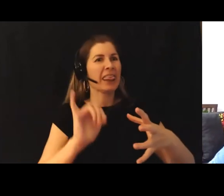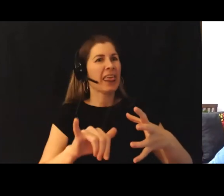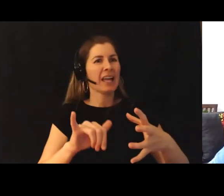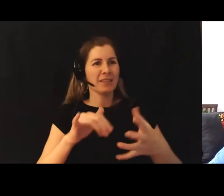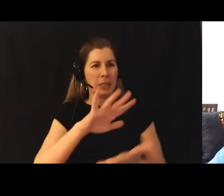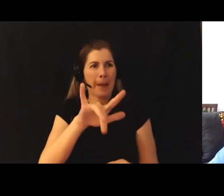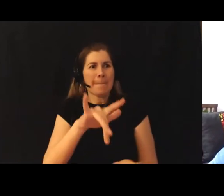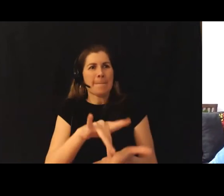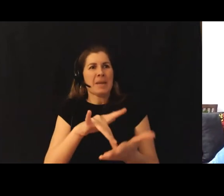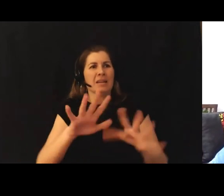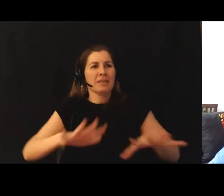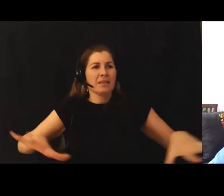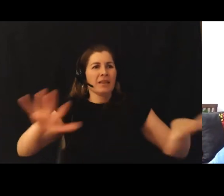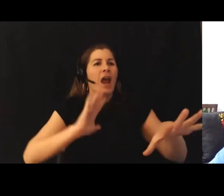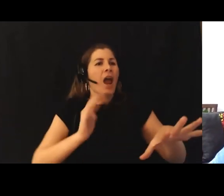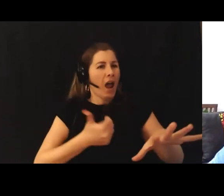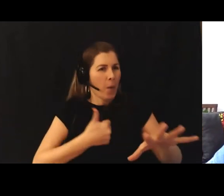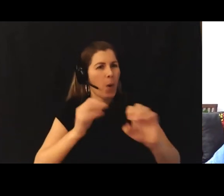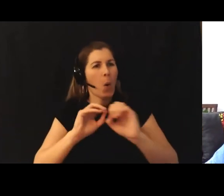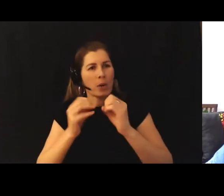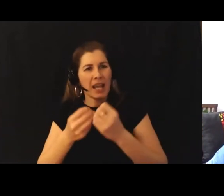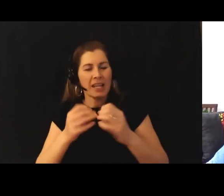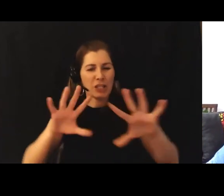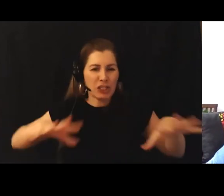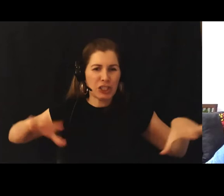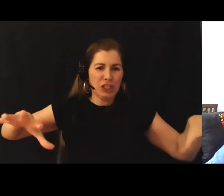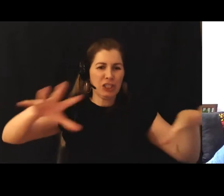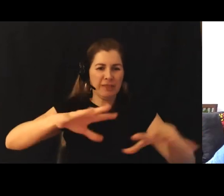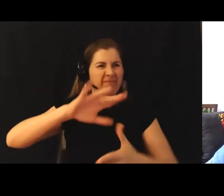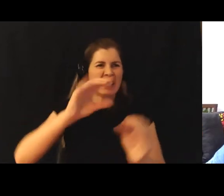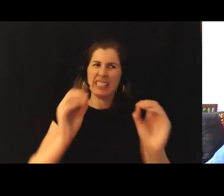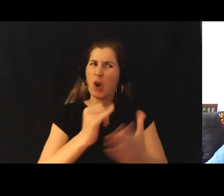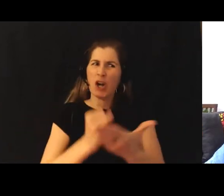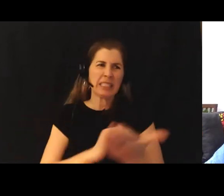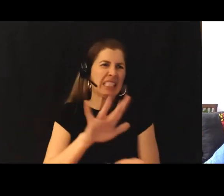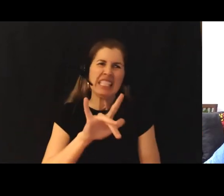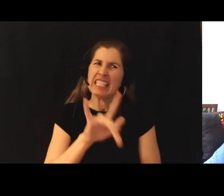our panelists represent today. Ayanna